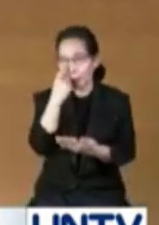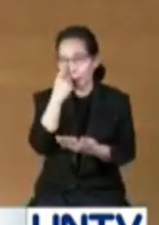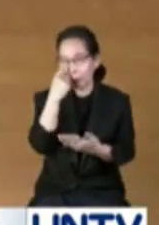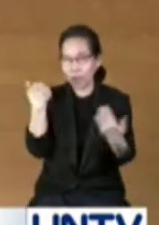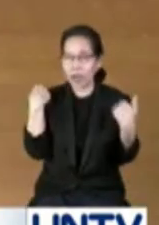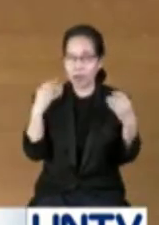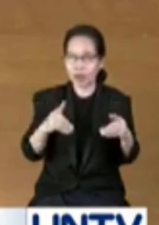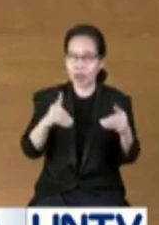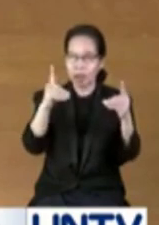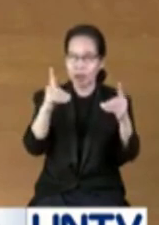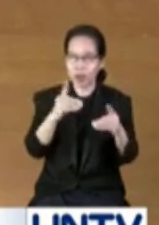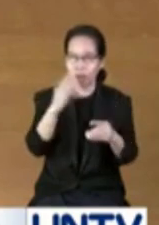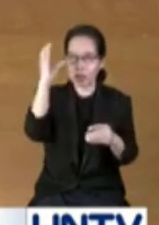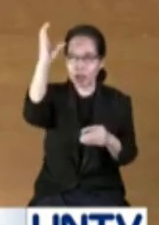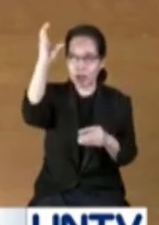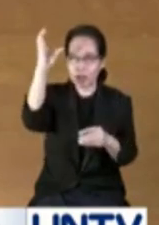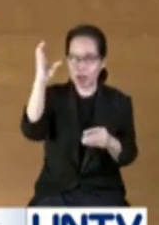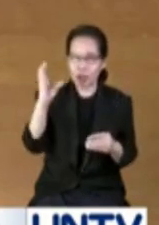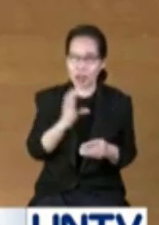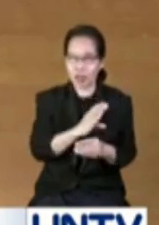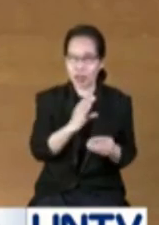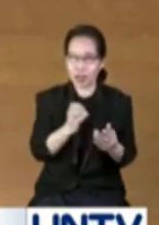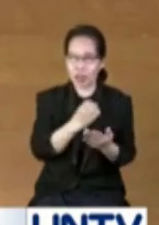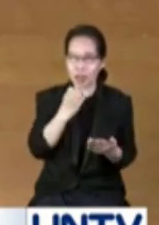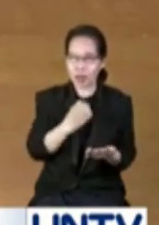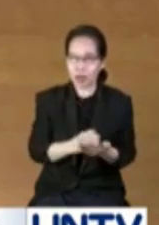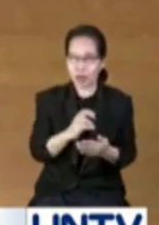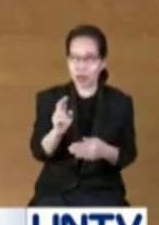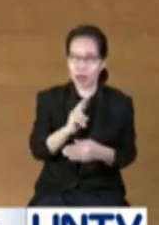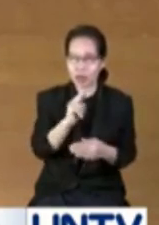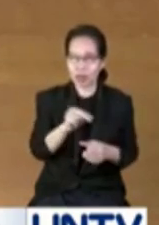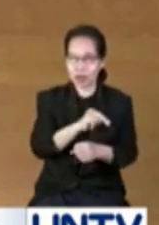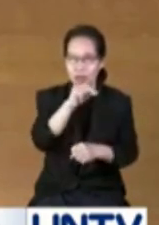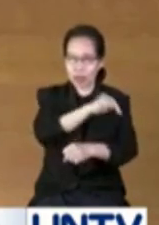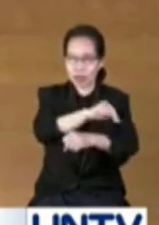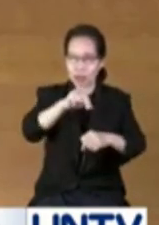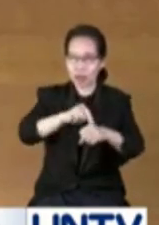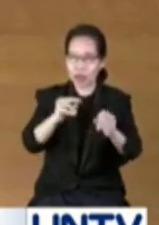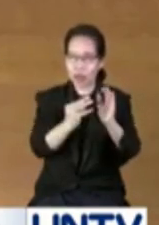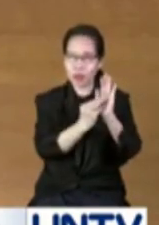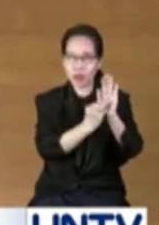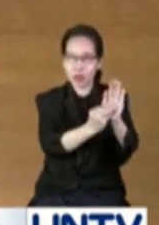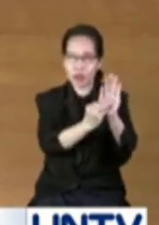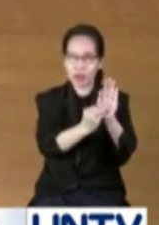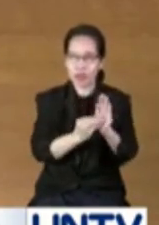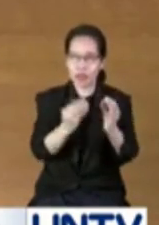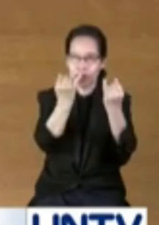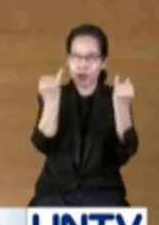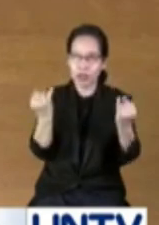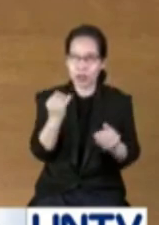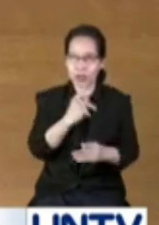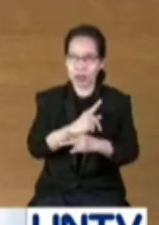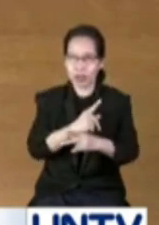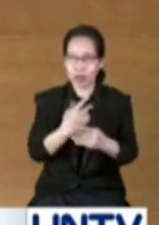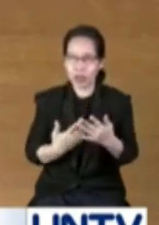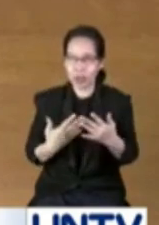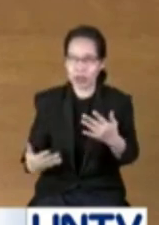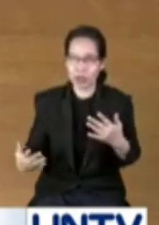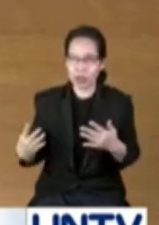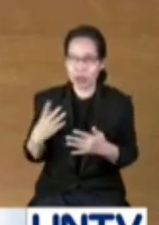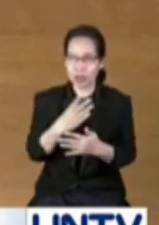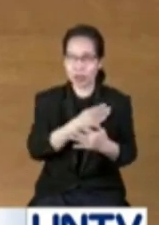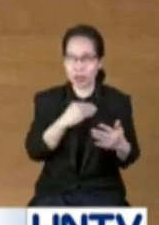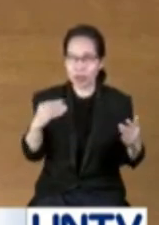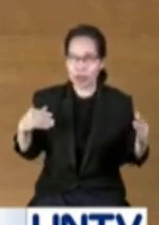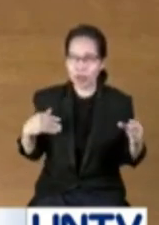of the circular economy, using nature as our model. The aim is to keep raw materials in a closed loop.